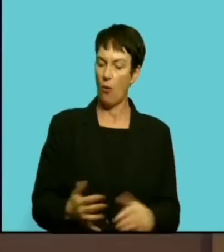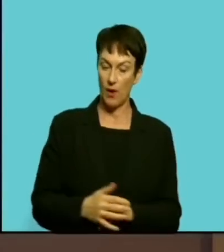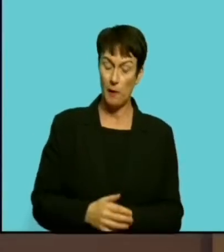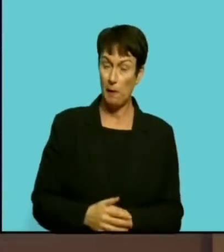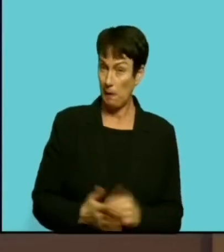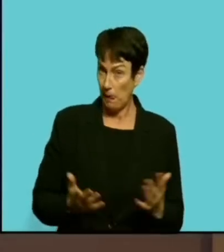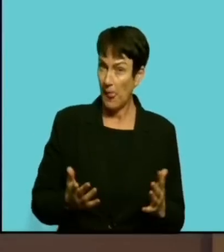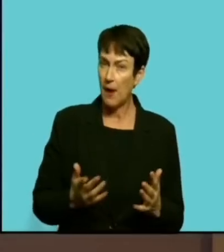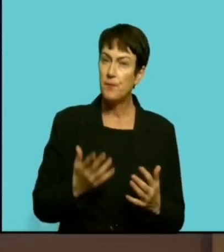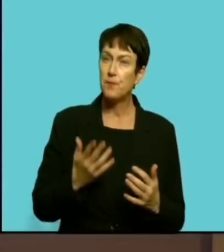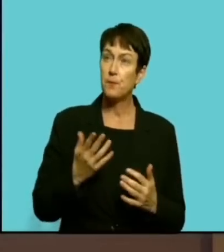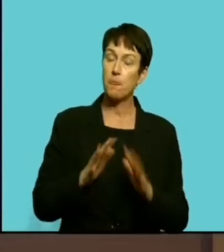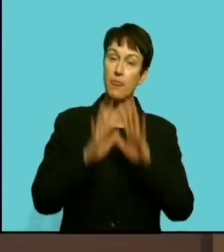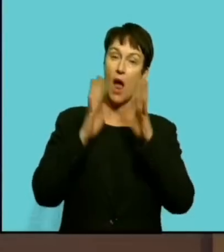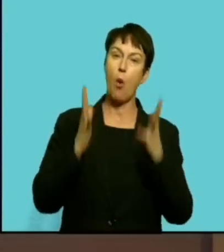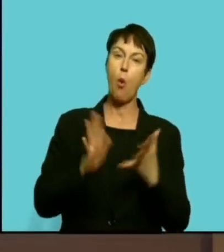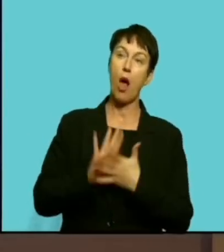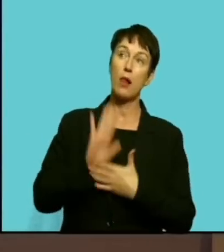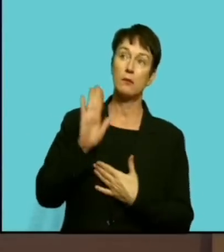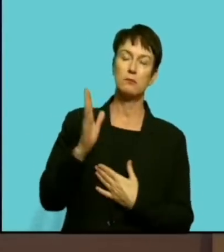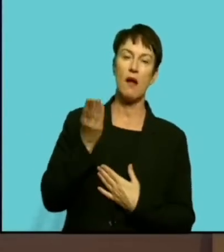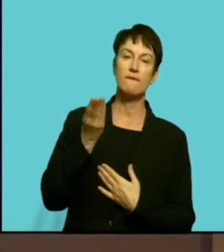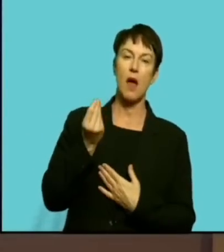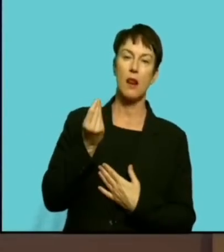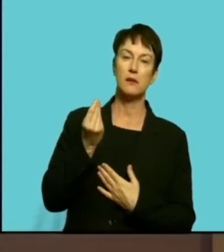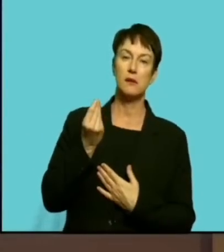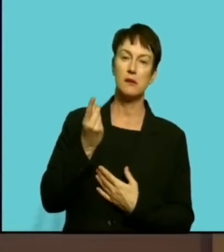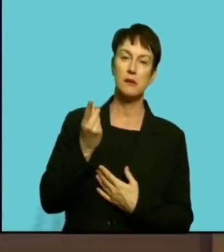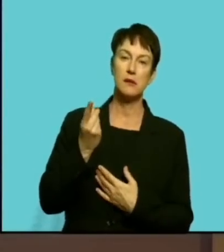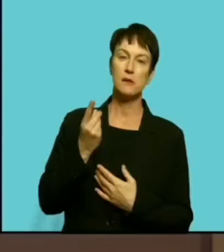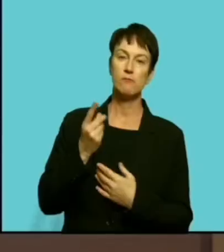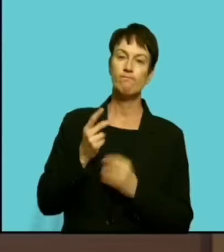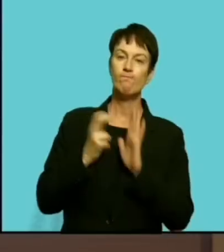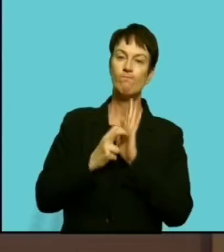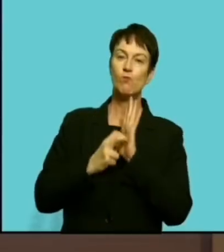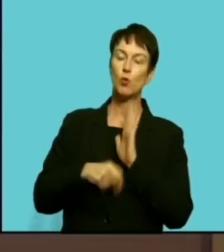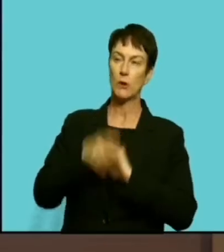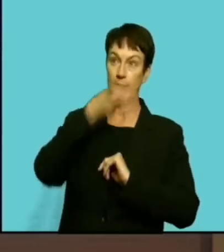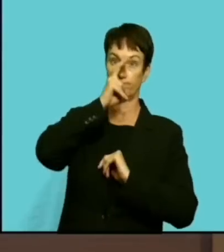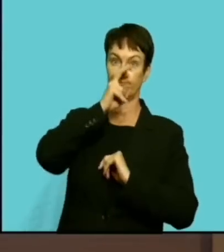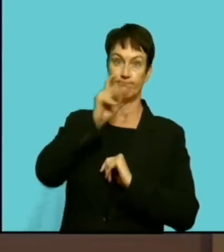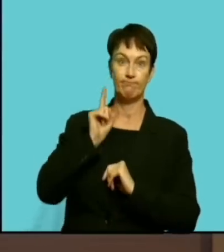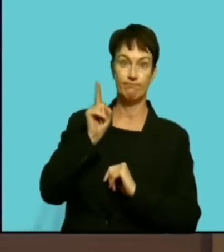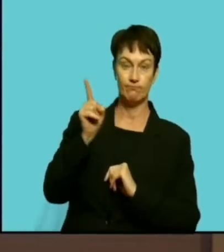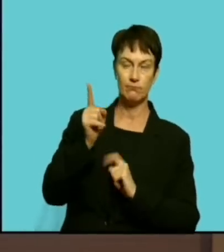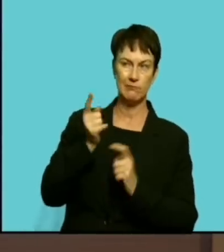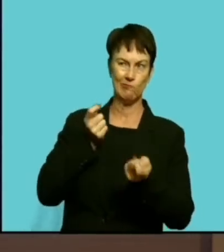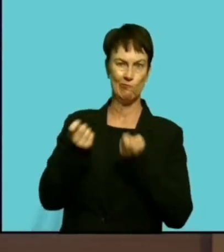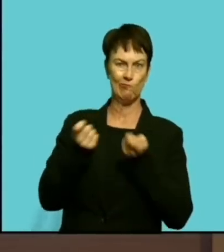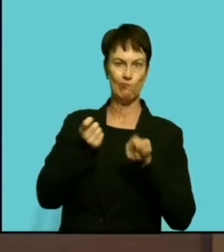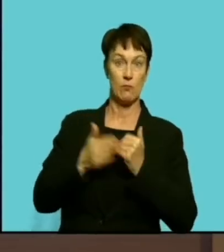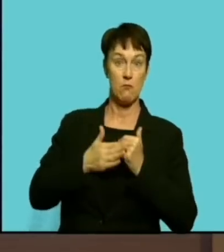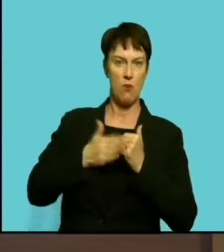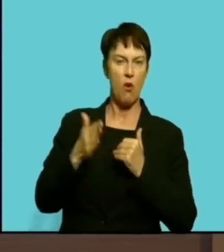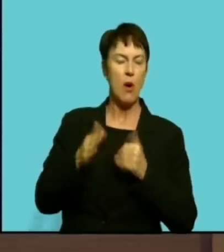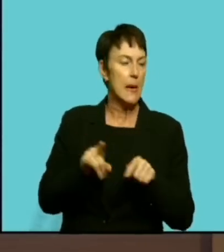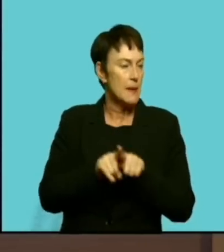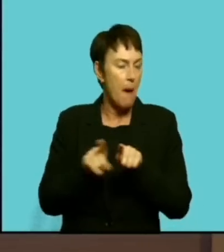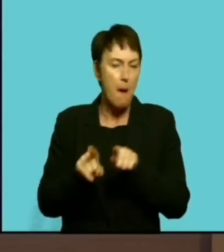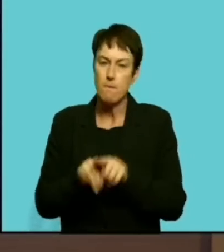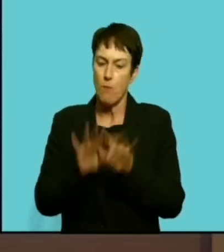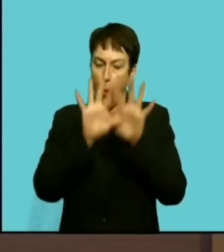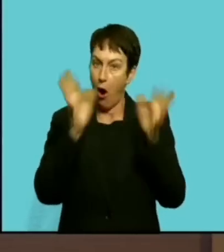financing conditions tighten, there is a repricing of financial assets globally. And as